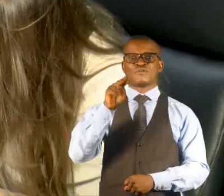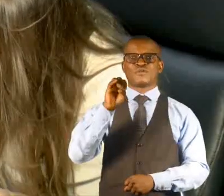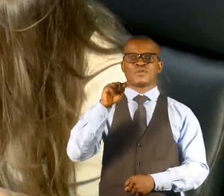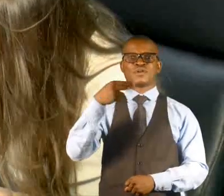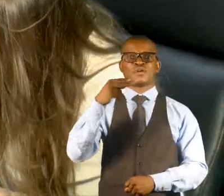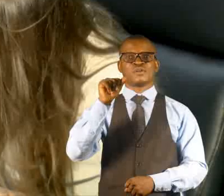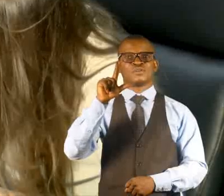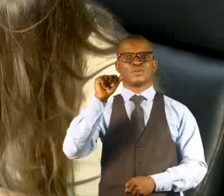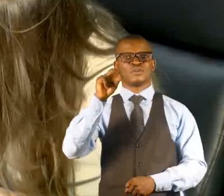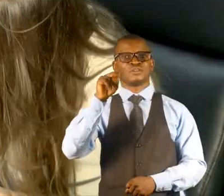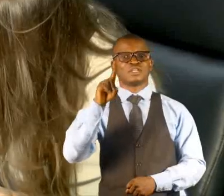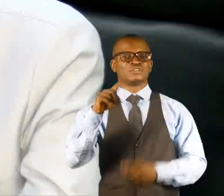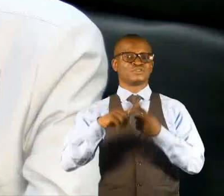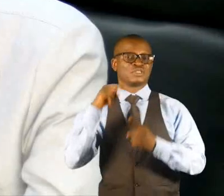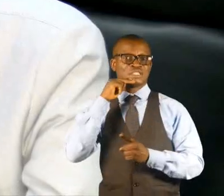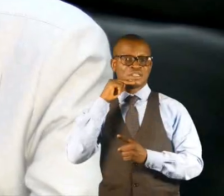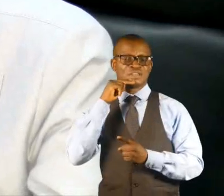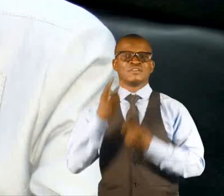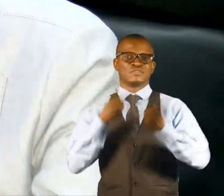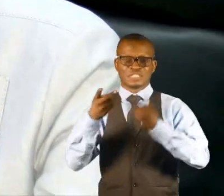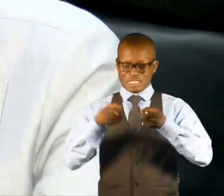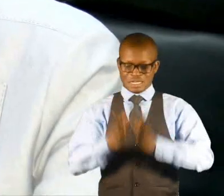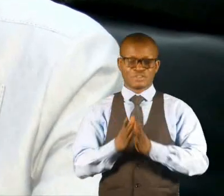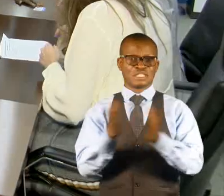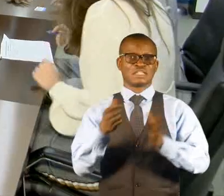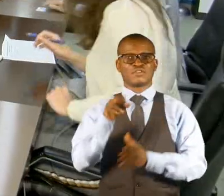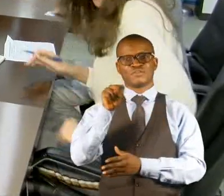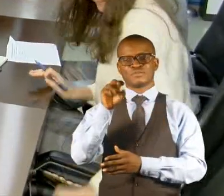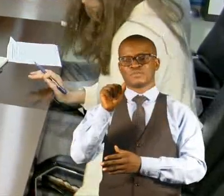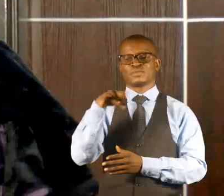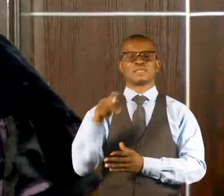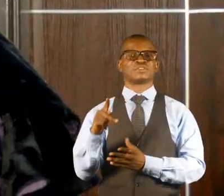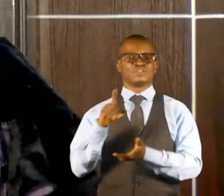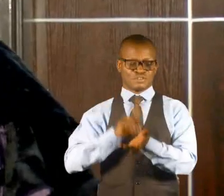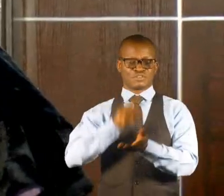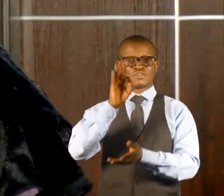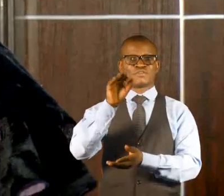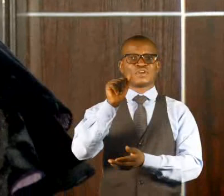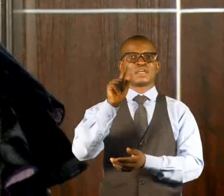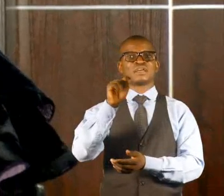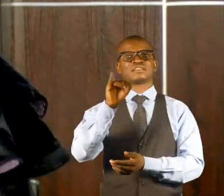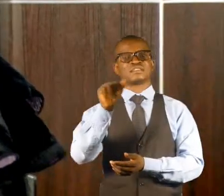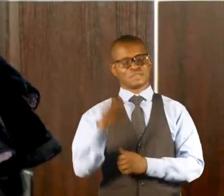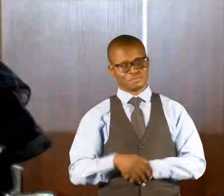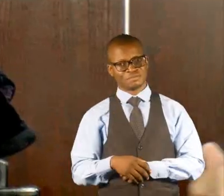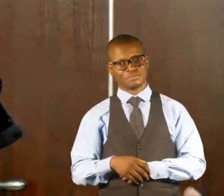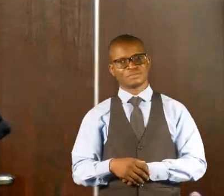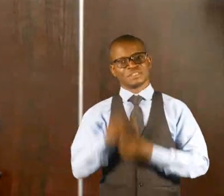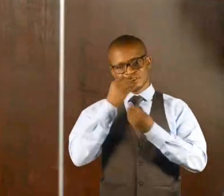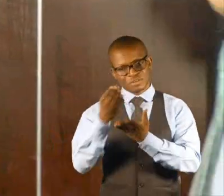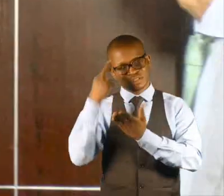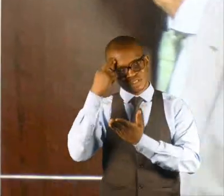The Ambassador of Netherlands to Nigeria, Von der Plum, recently paid a visit to the Director General of NAPTIP, Dr. Fatima Waziri